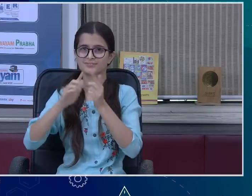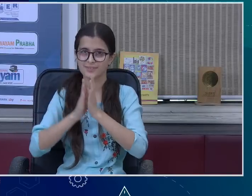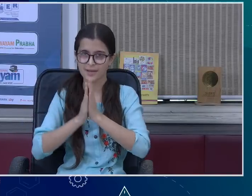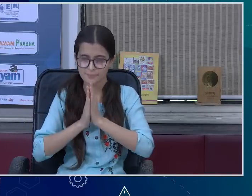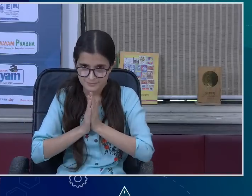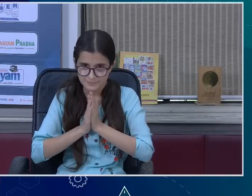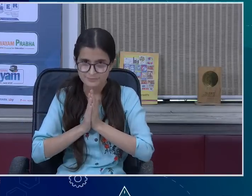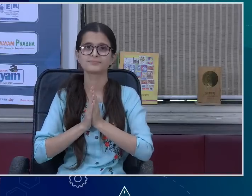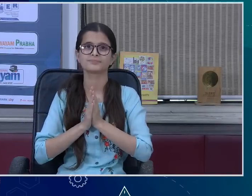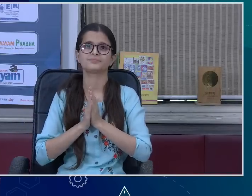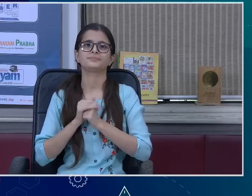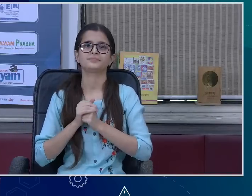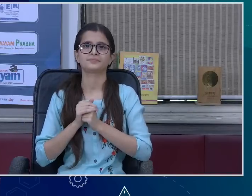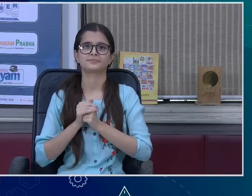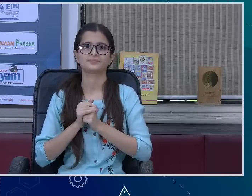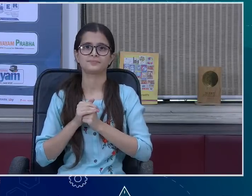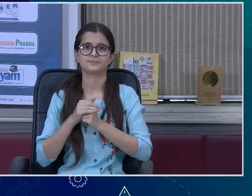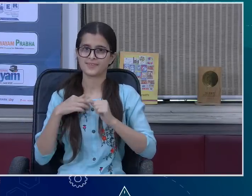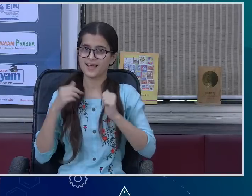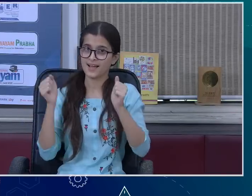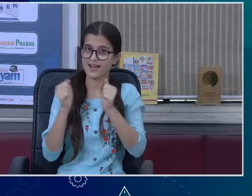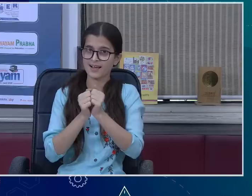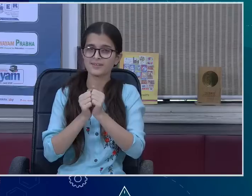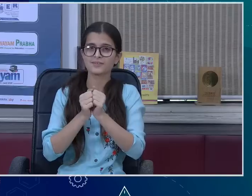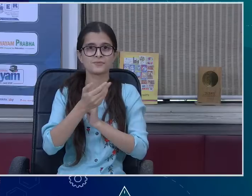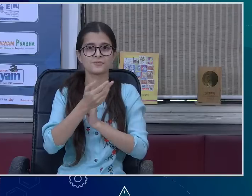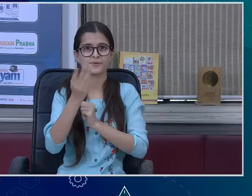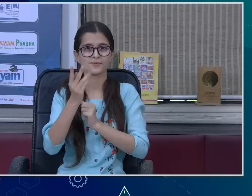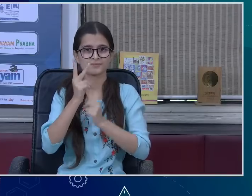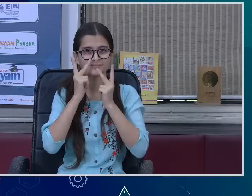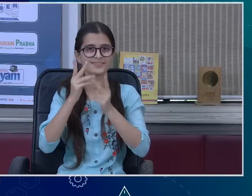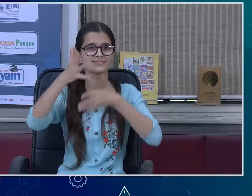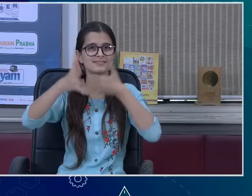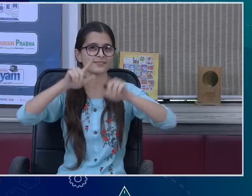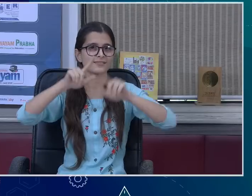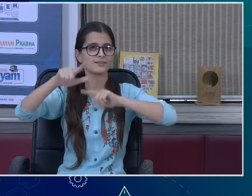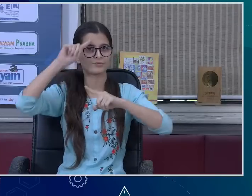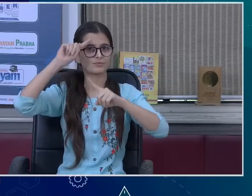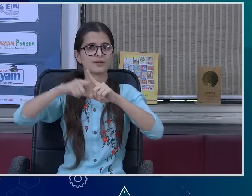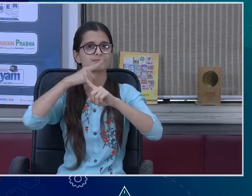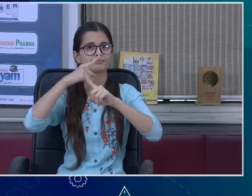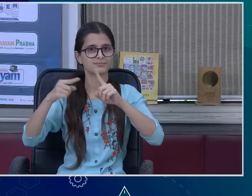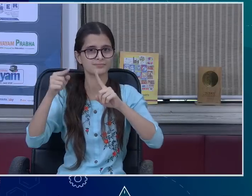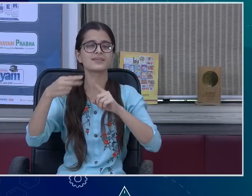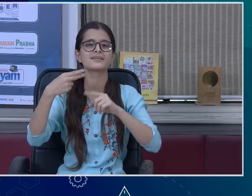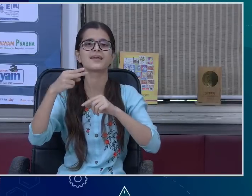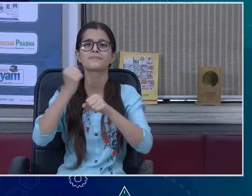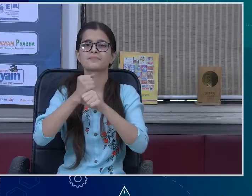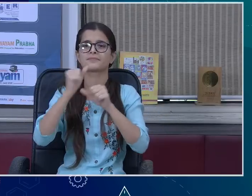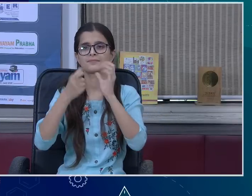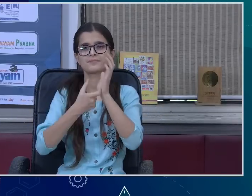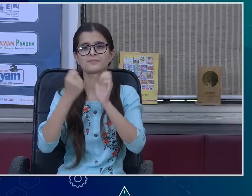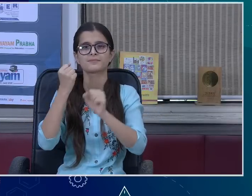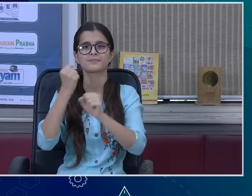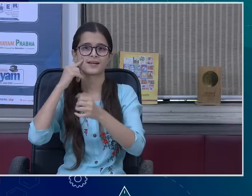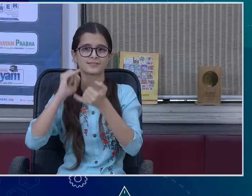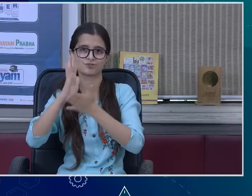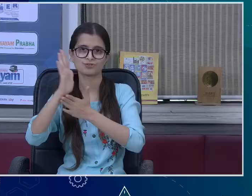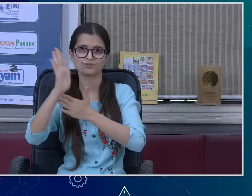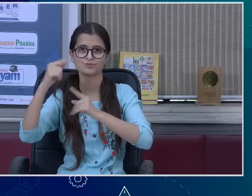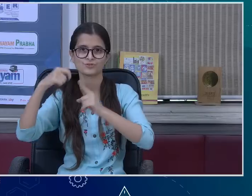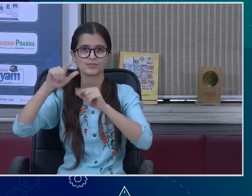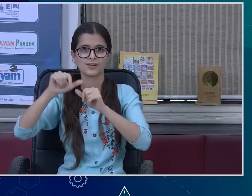Namaskar. And along with me, you are seeing the sign language expert Ms. Gargi Shukla with me on the screen, who will